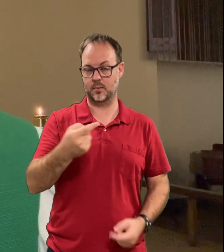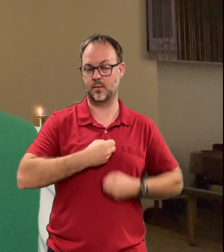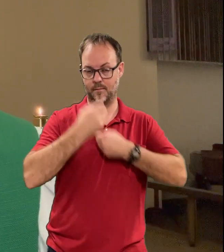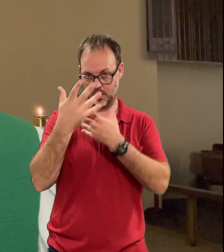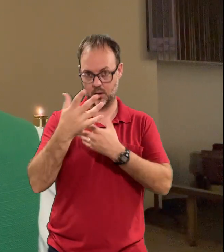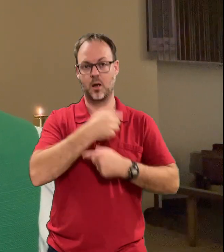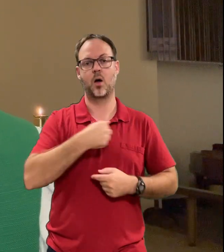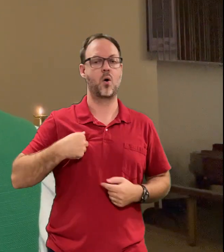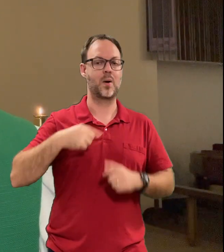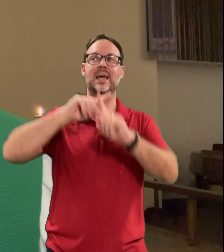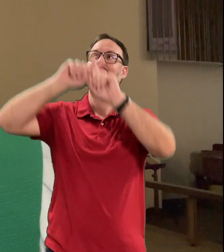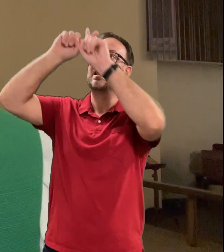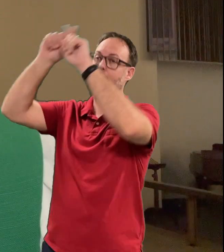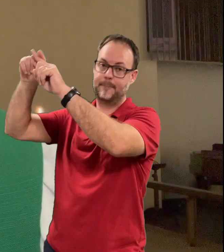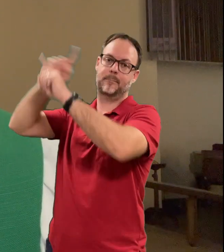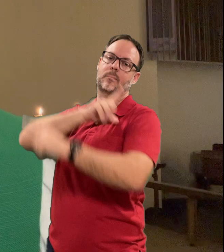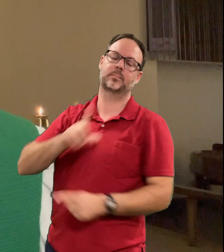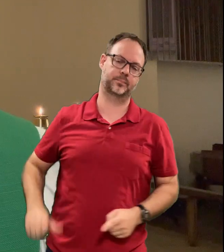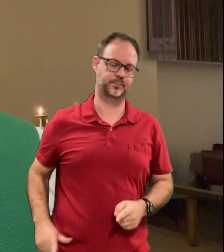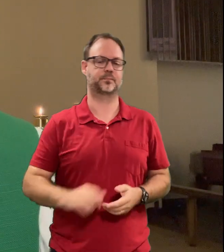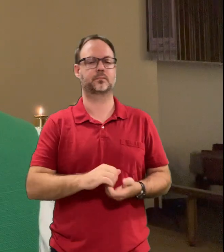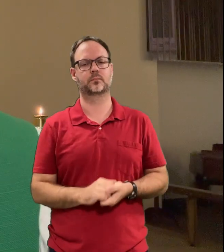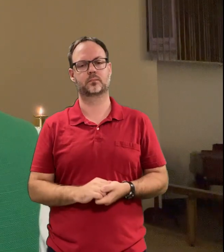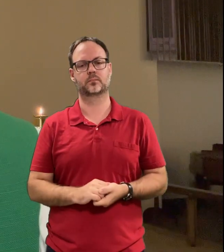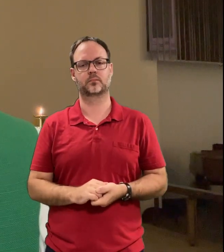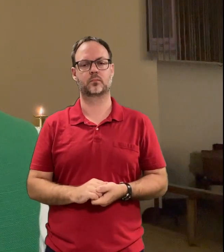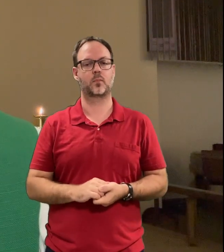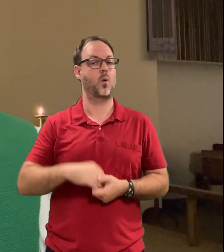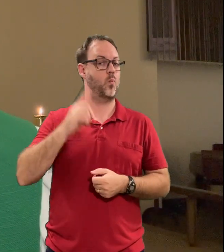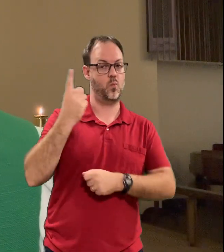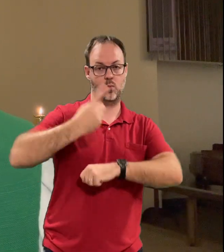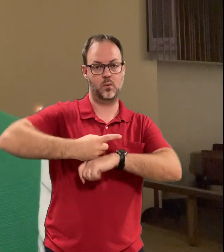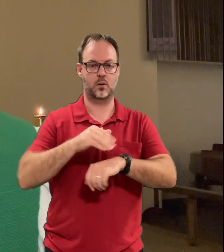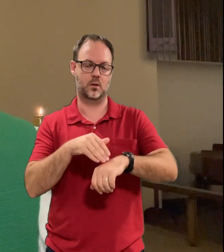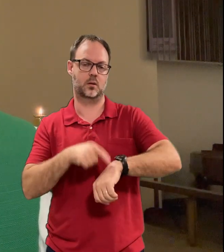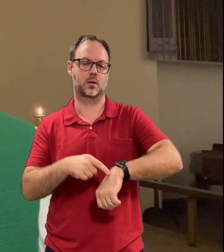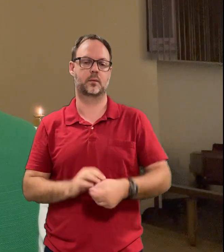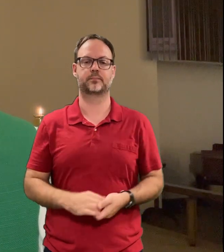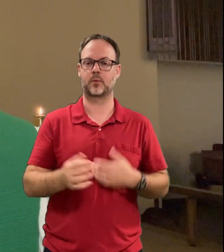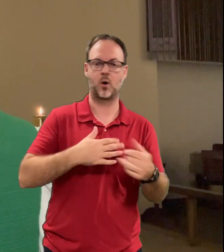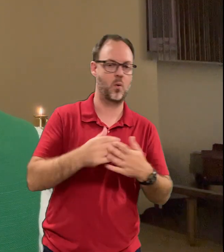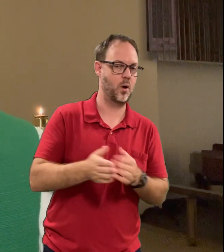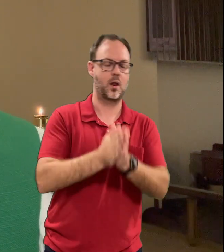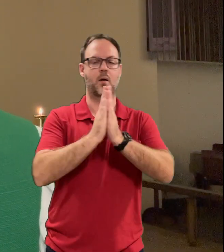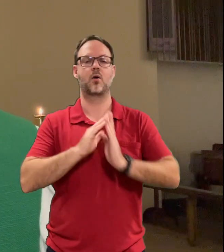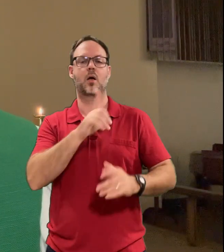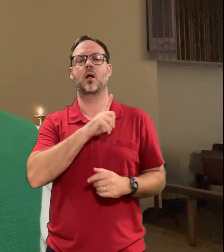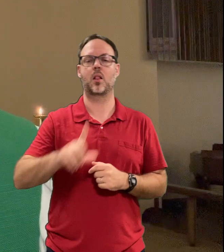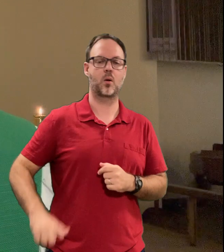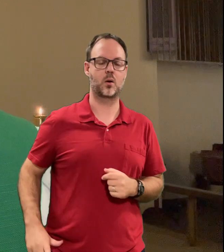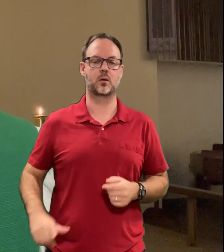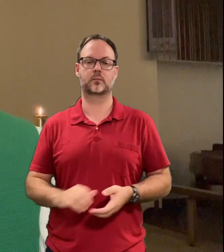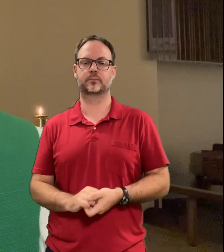confess that we are dependent on the Lord one day at a time whenever we ask